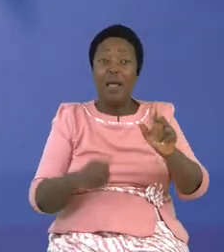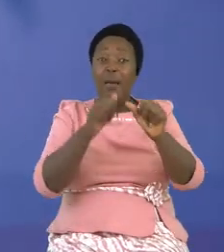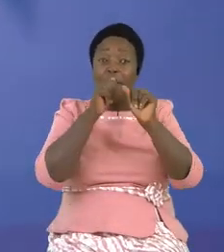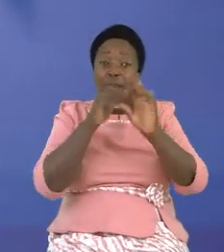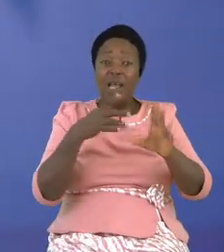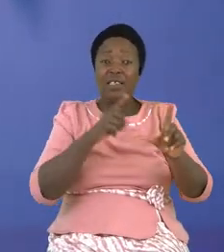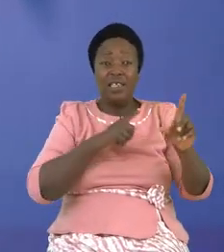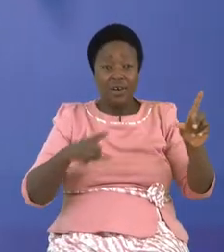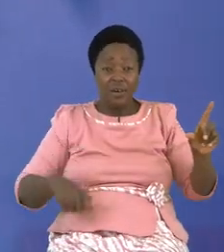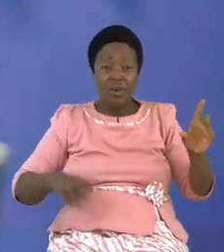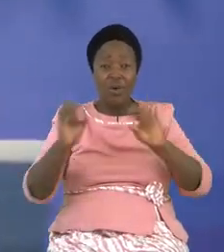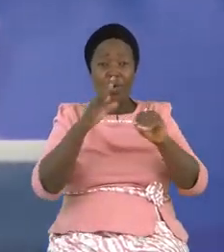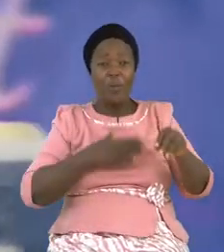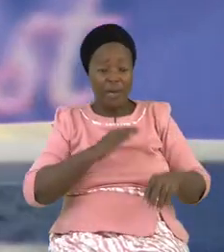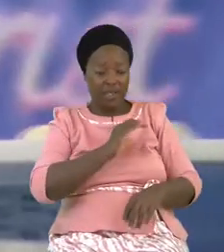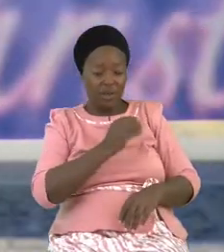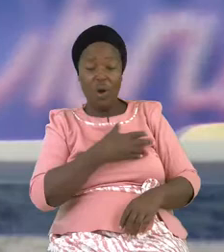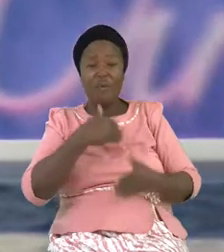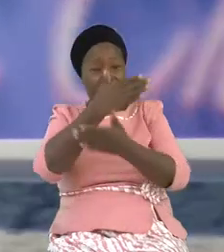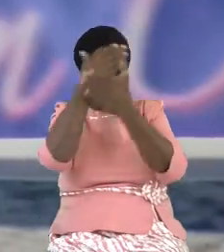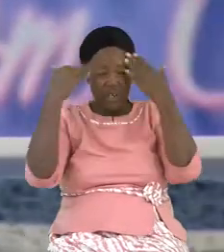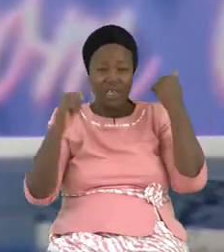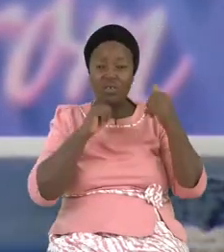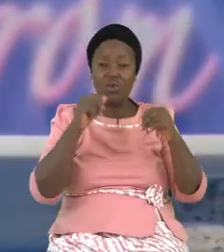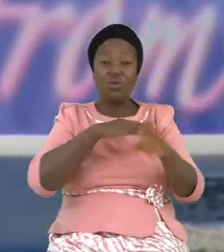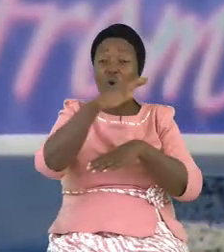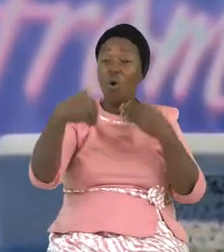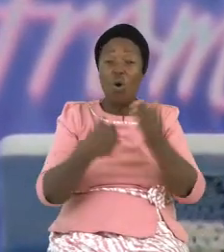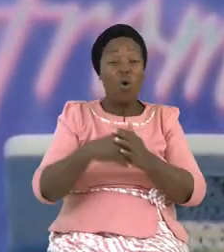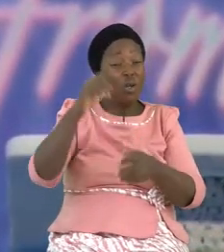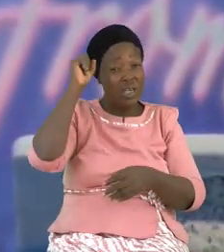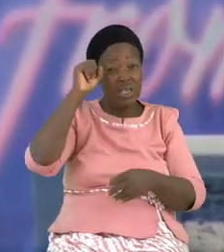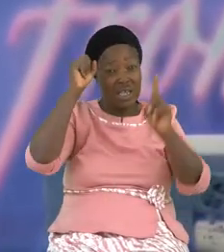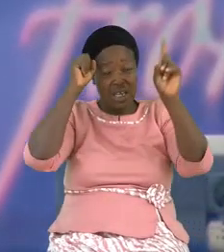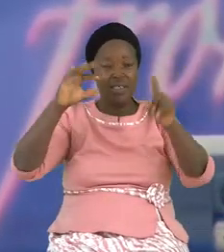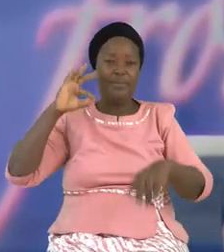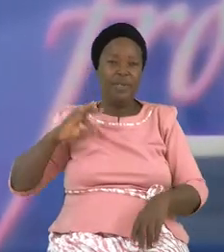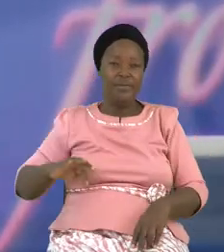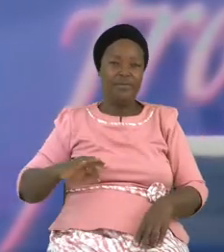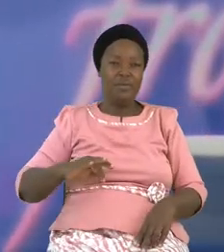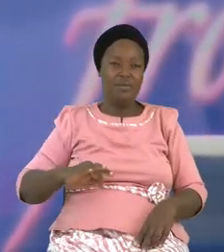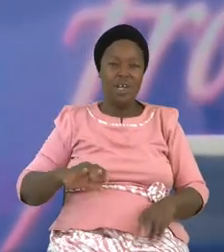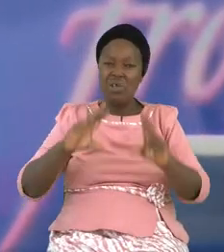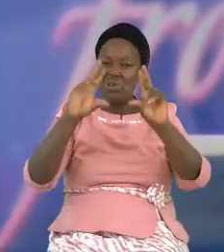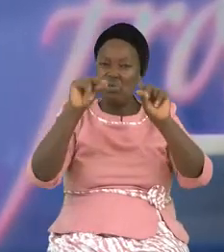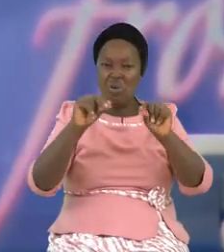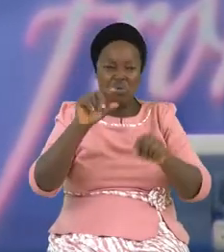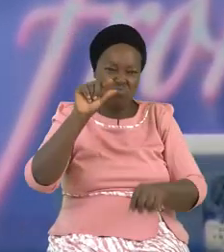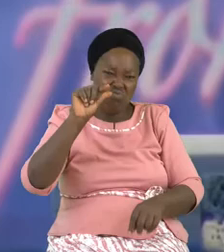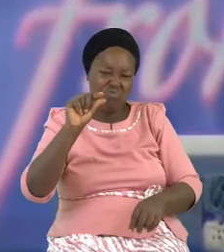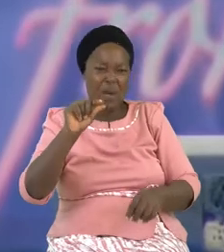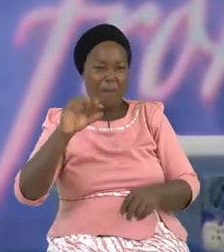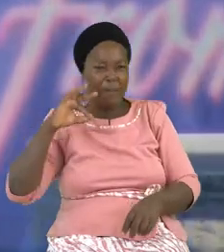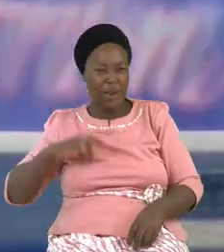O my soul, and forget not all his benefits. There's no small benefit. There's no moderate,